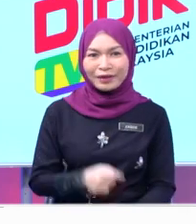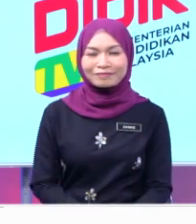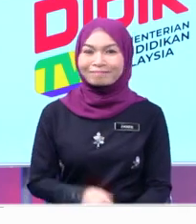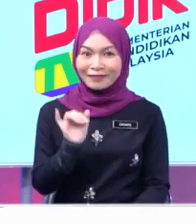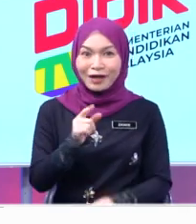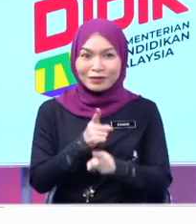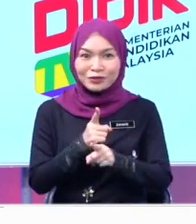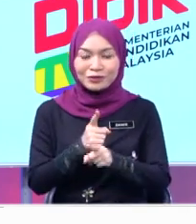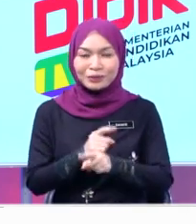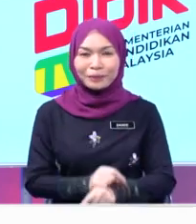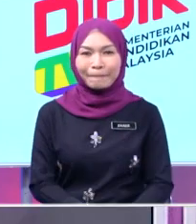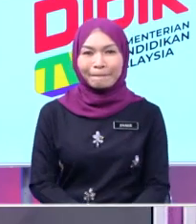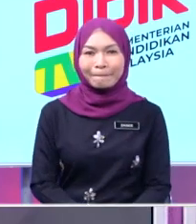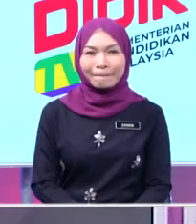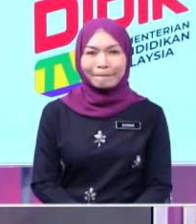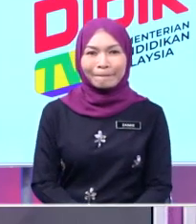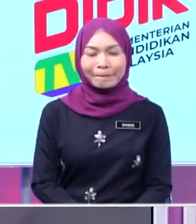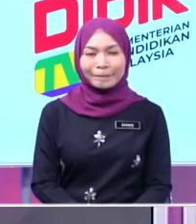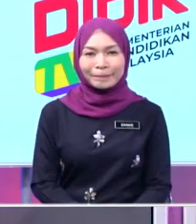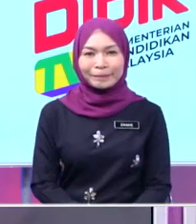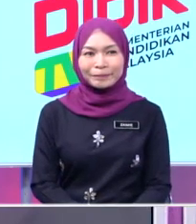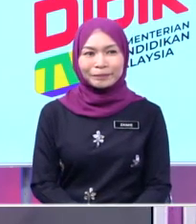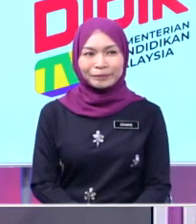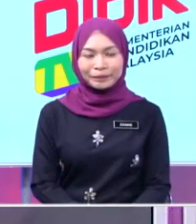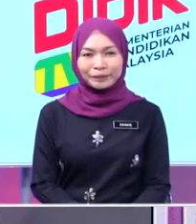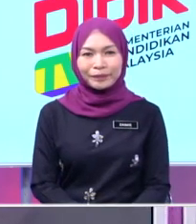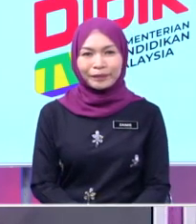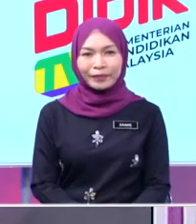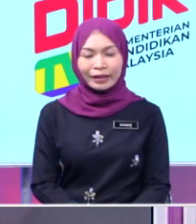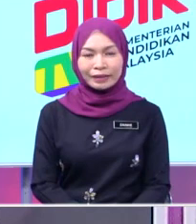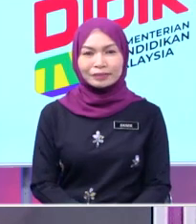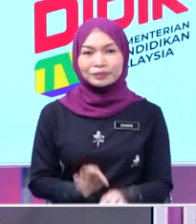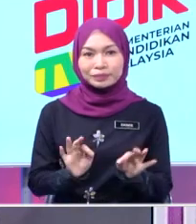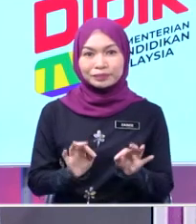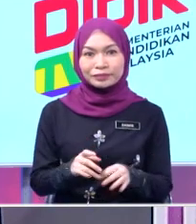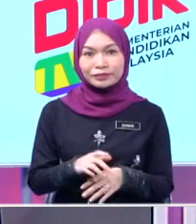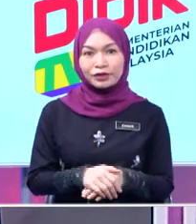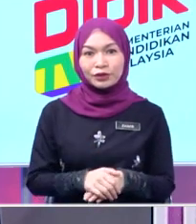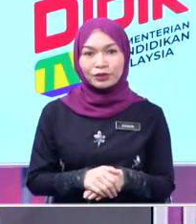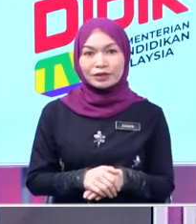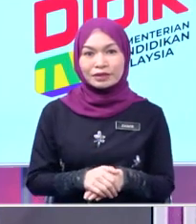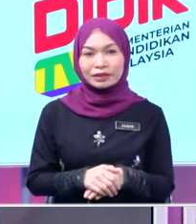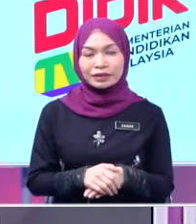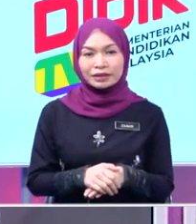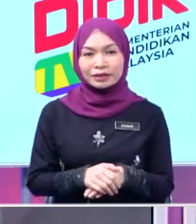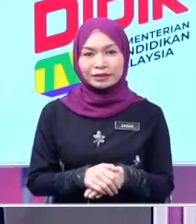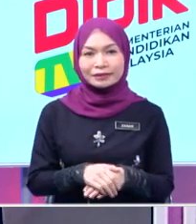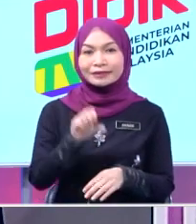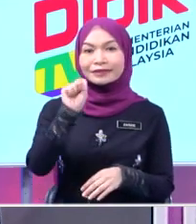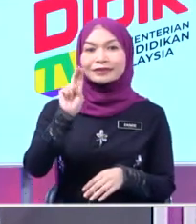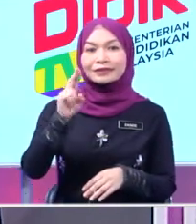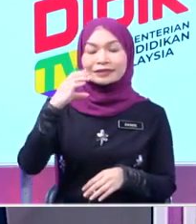when you use a linker, all right, please bear in mind for everyone, when you use a linker such as on the